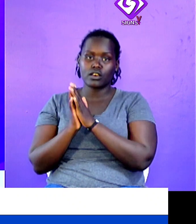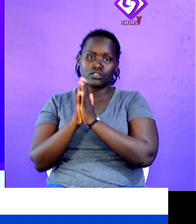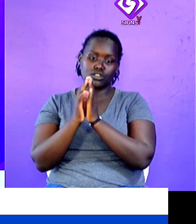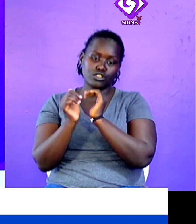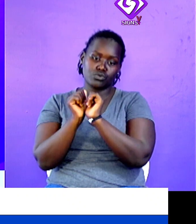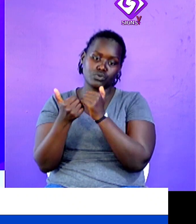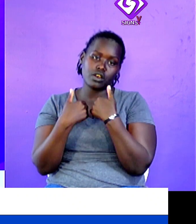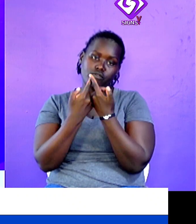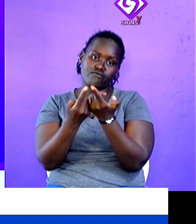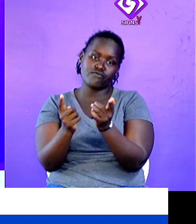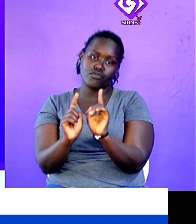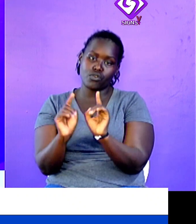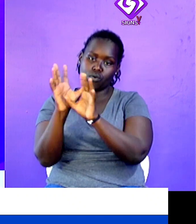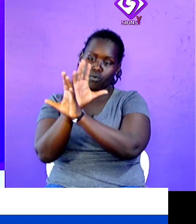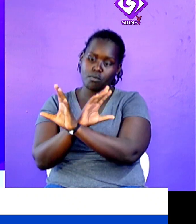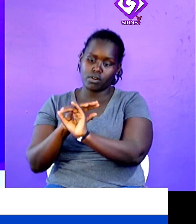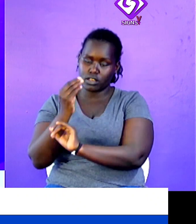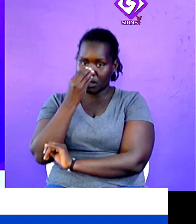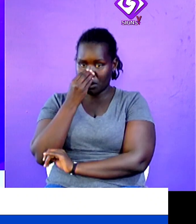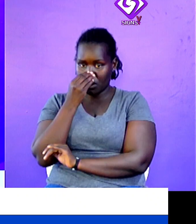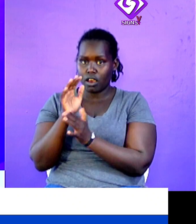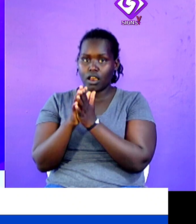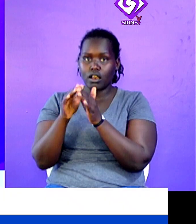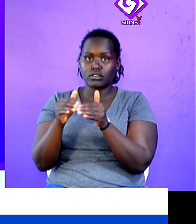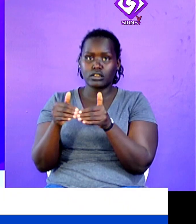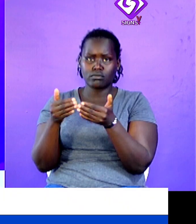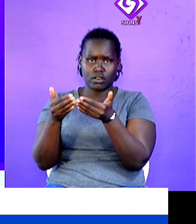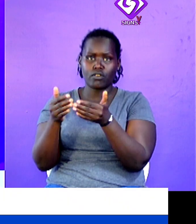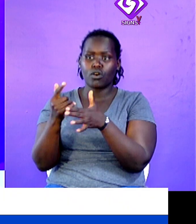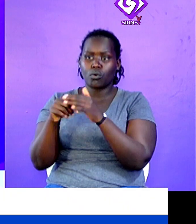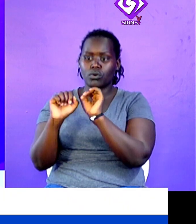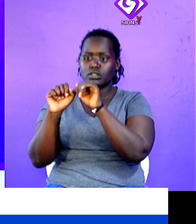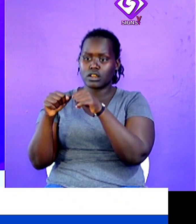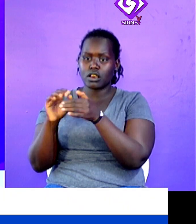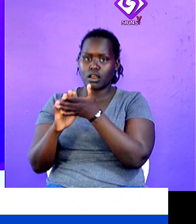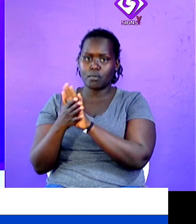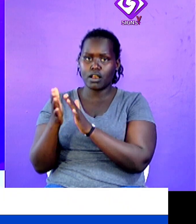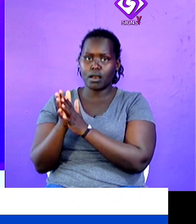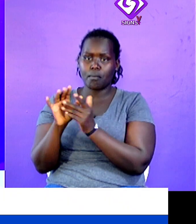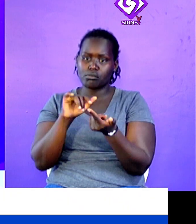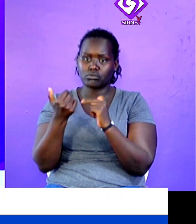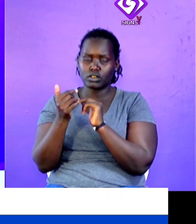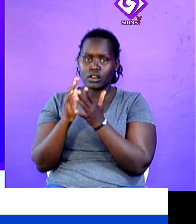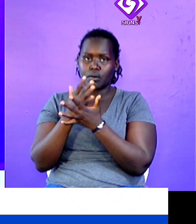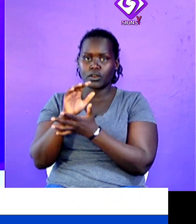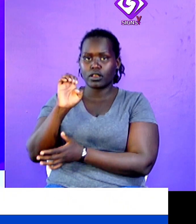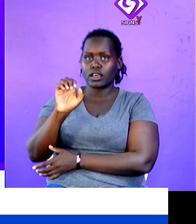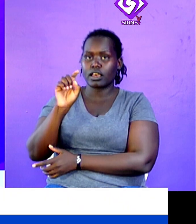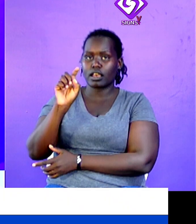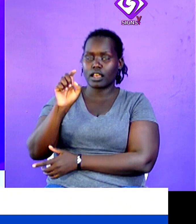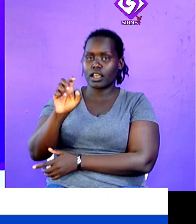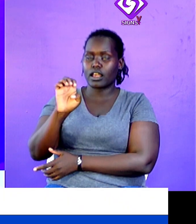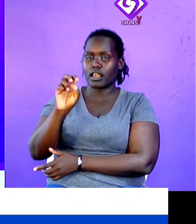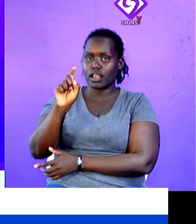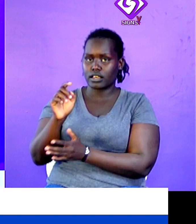for you. President William Ruto has ignited what could become a clash between the executive and